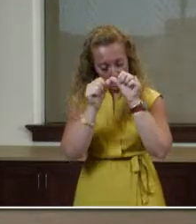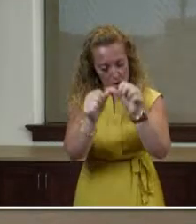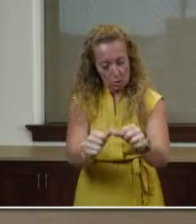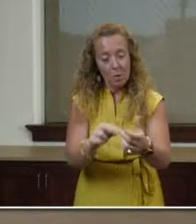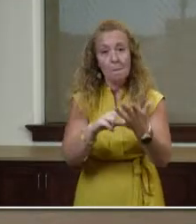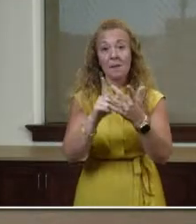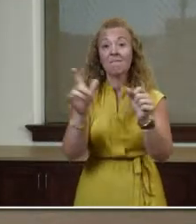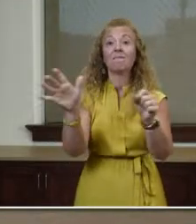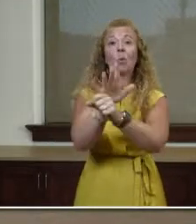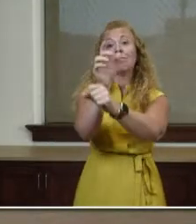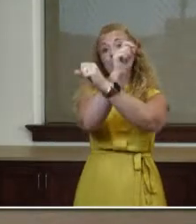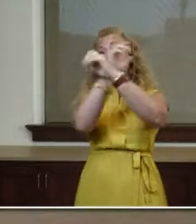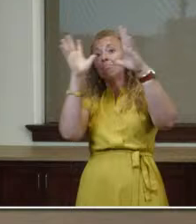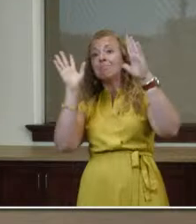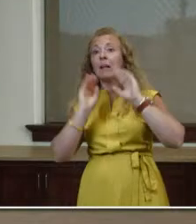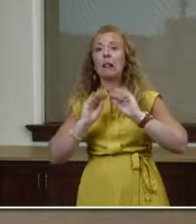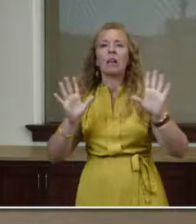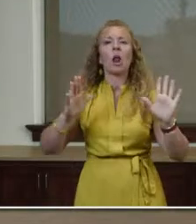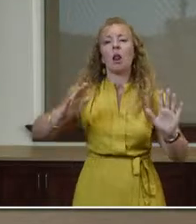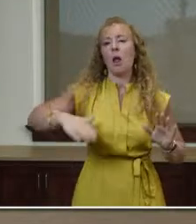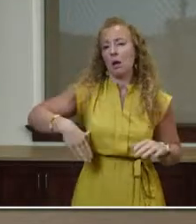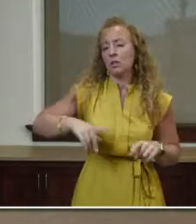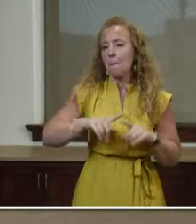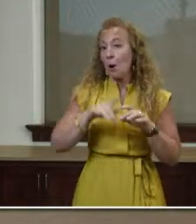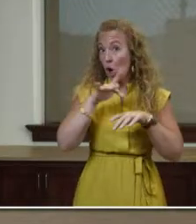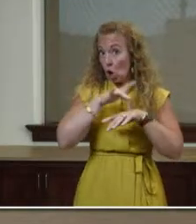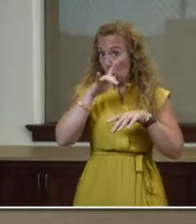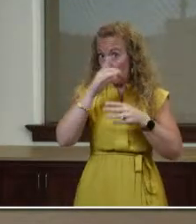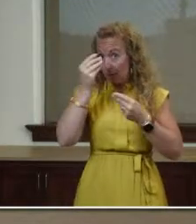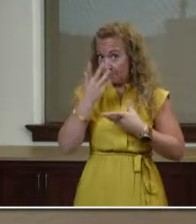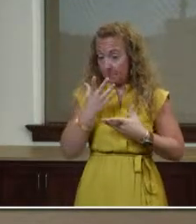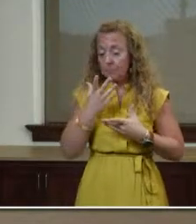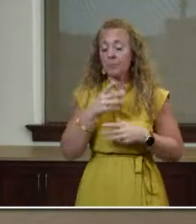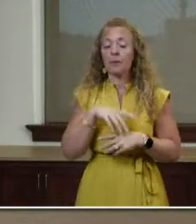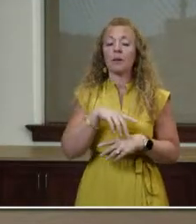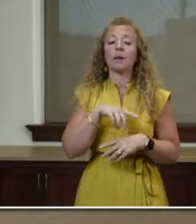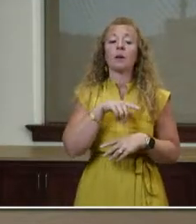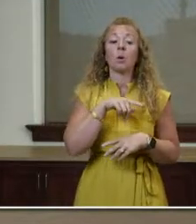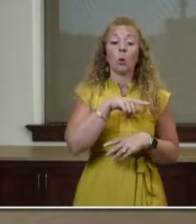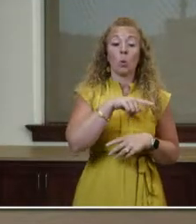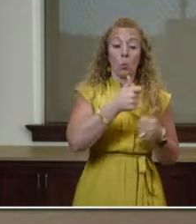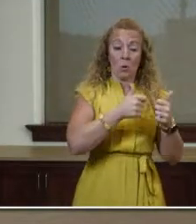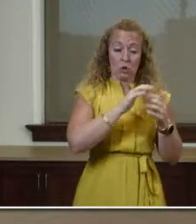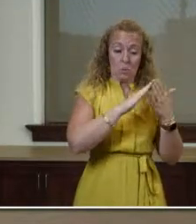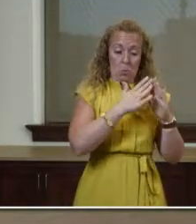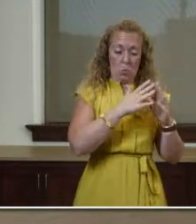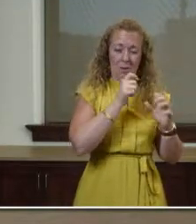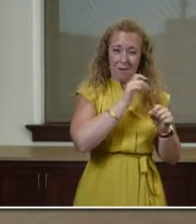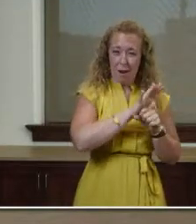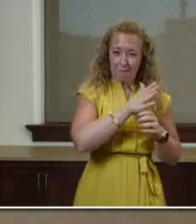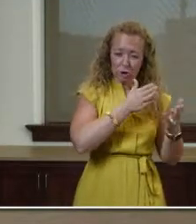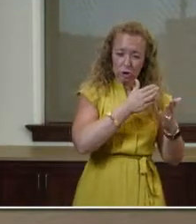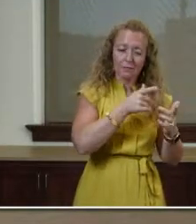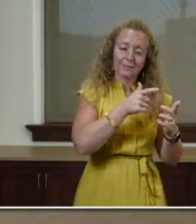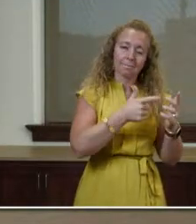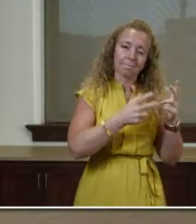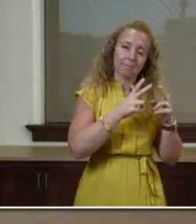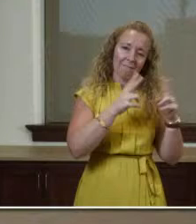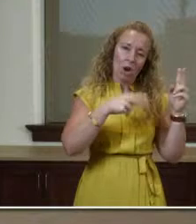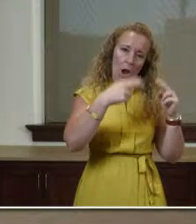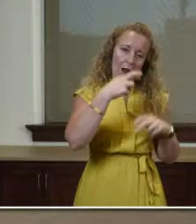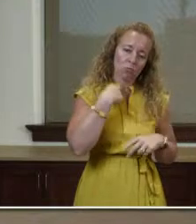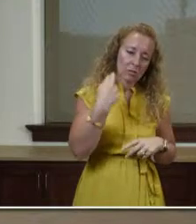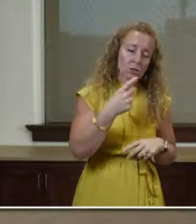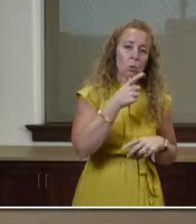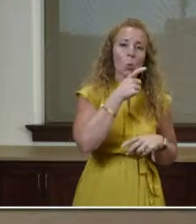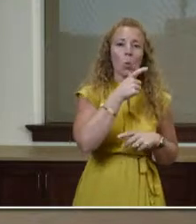not yet totally clear, but early indications from the data show that traditionally underserved communities continue to be most vulnerable. People